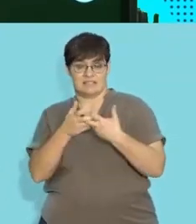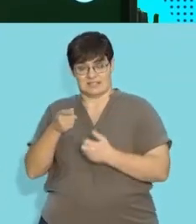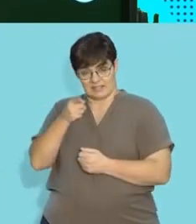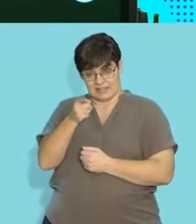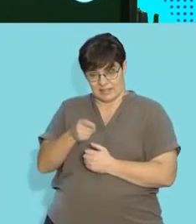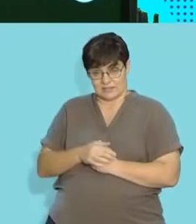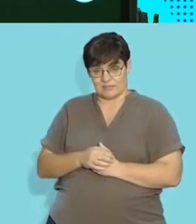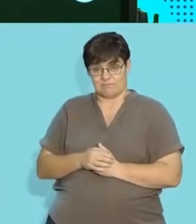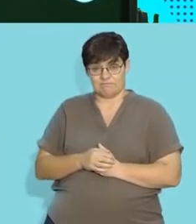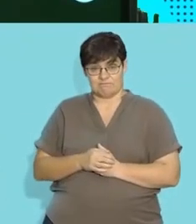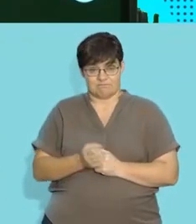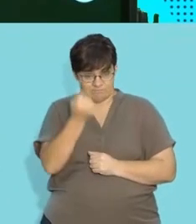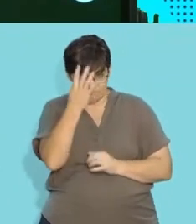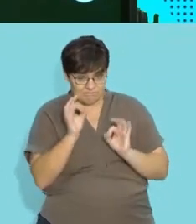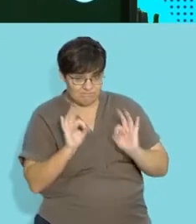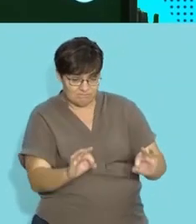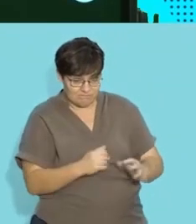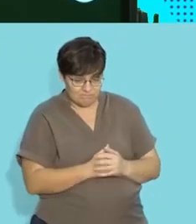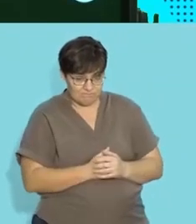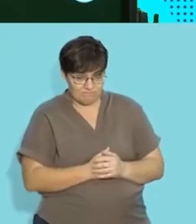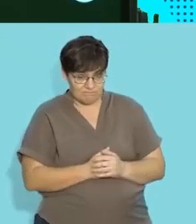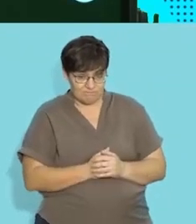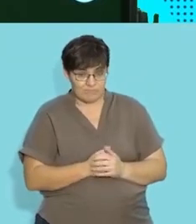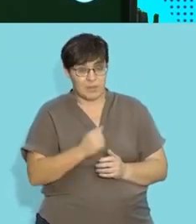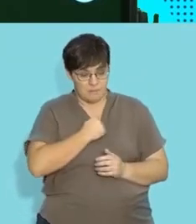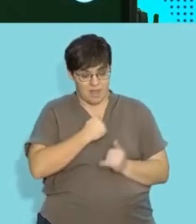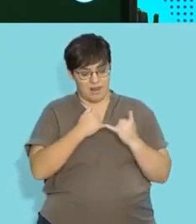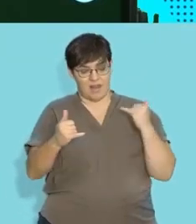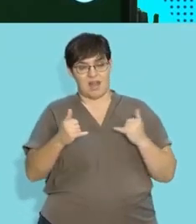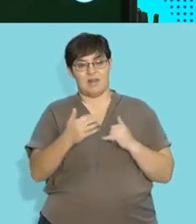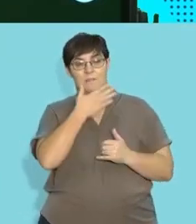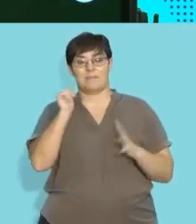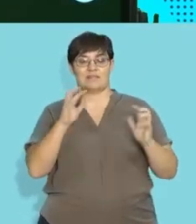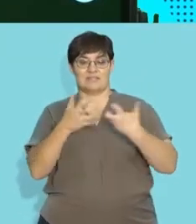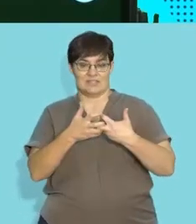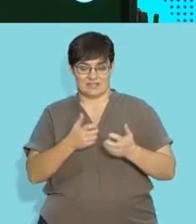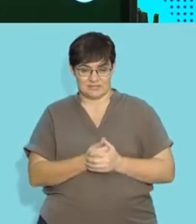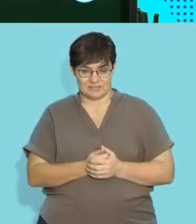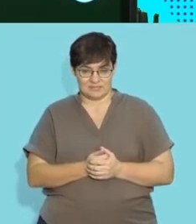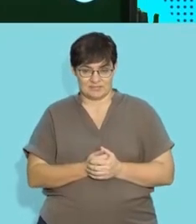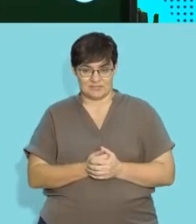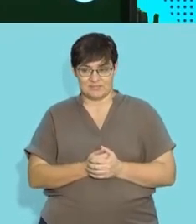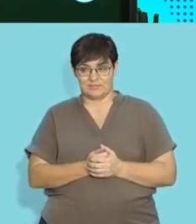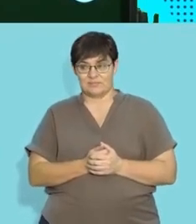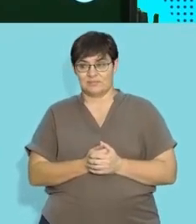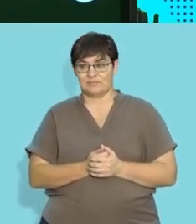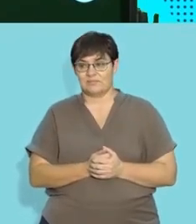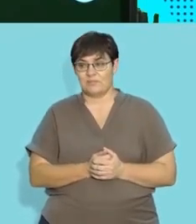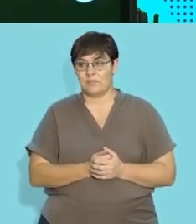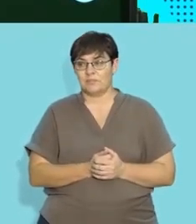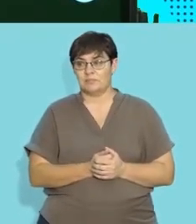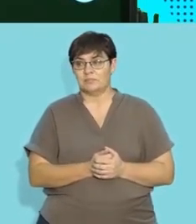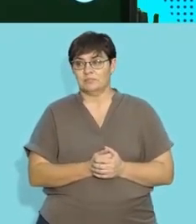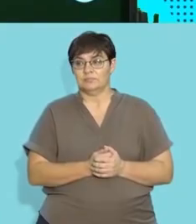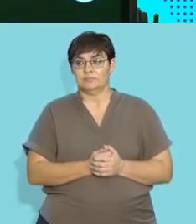best fit is that. Are we together? Okay, that's my line of best fit. Okay.